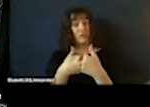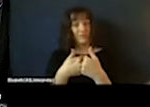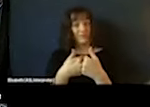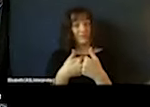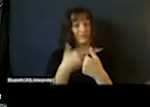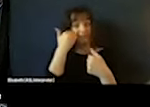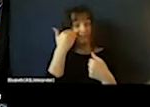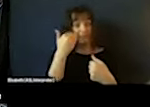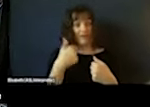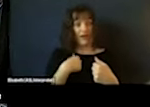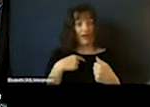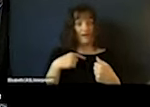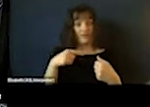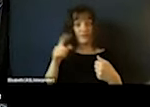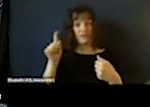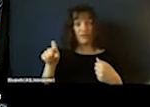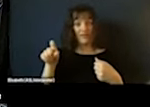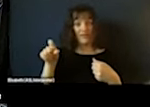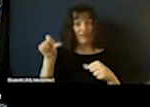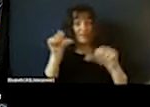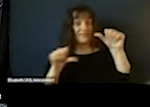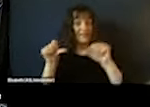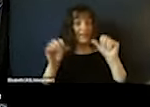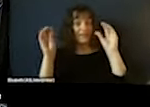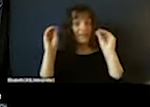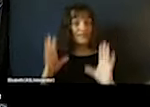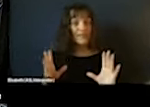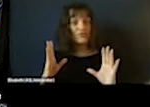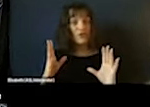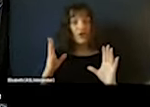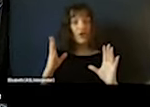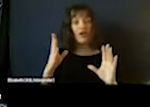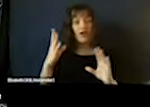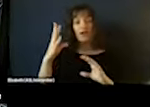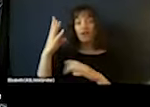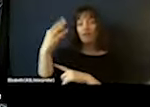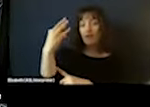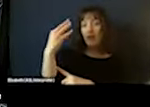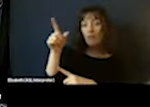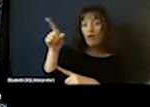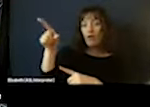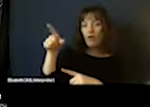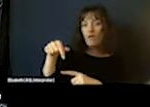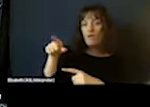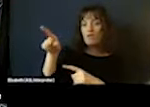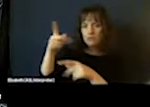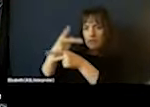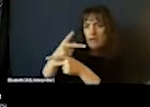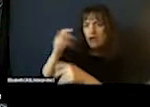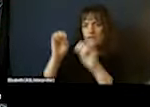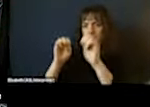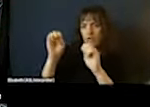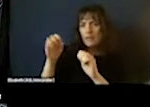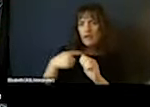in front of the camera to take care of during the taking care of this experiment. And I should speak to the primary